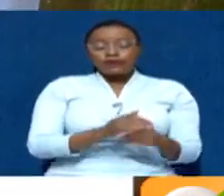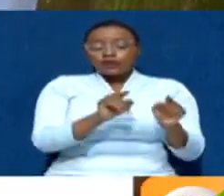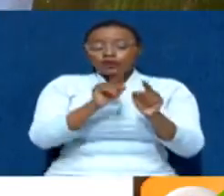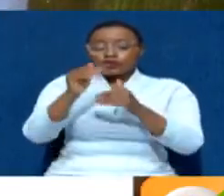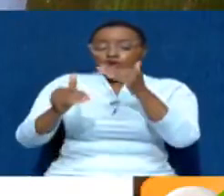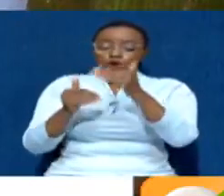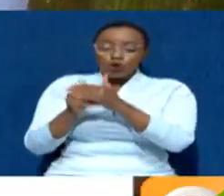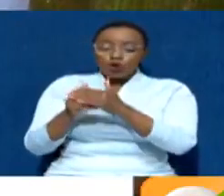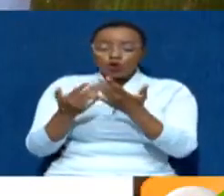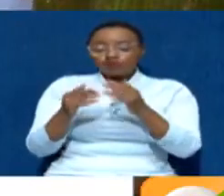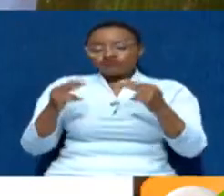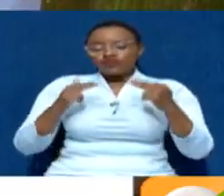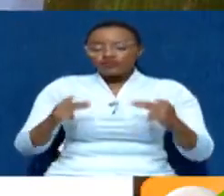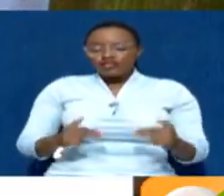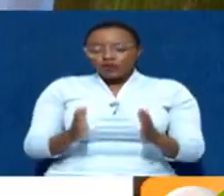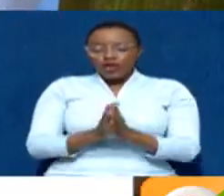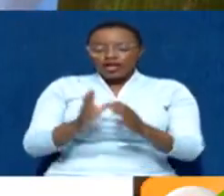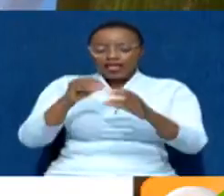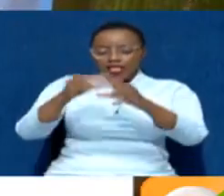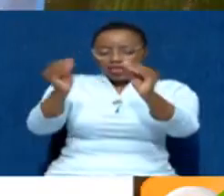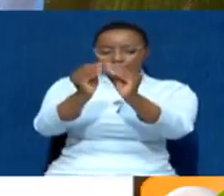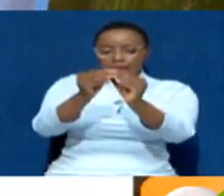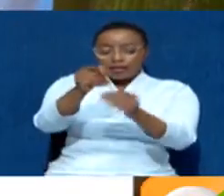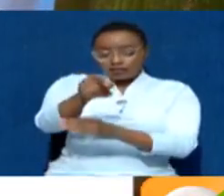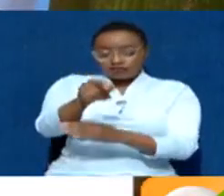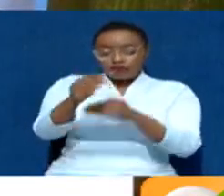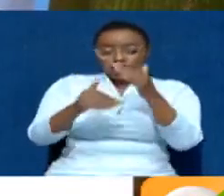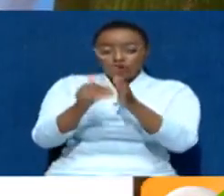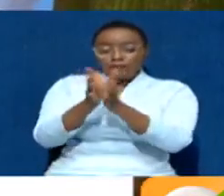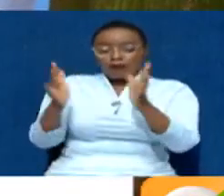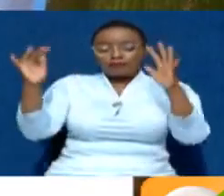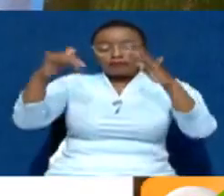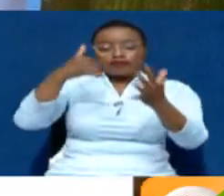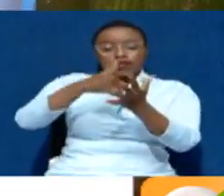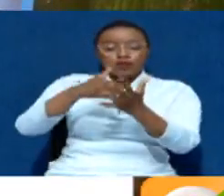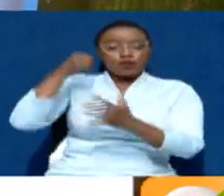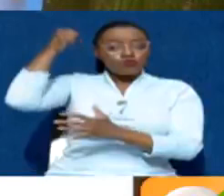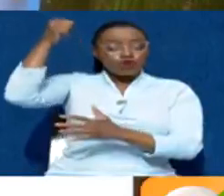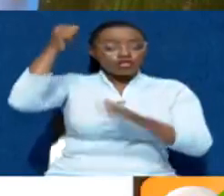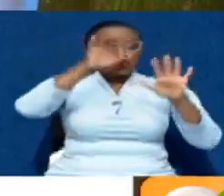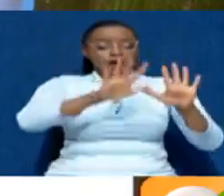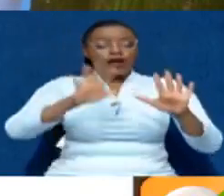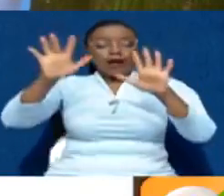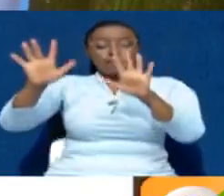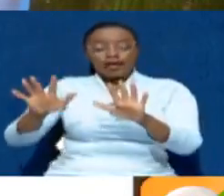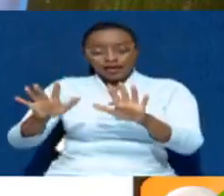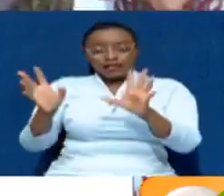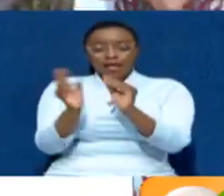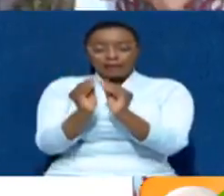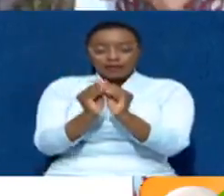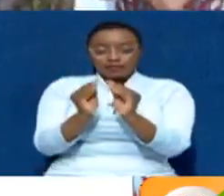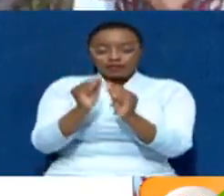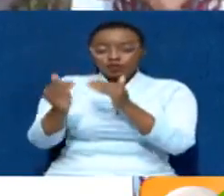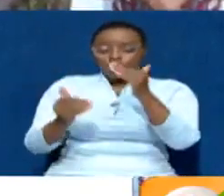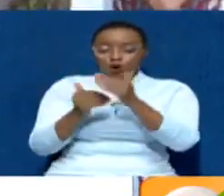That all physical and in-person public gatherings and meetings, including political rallies and campaign